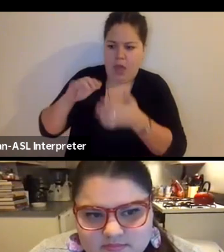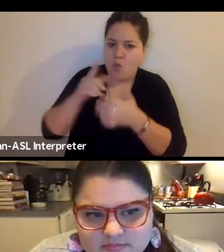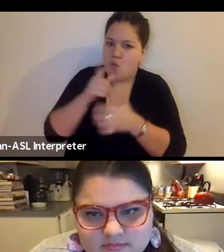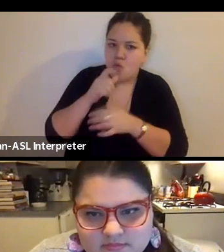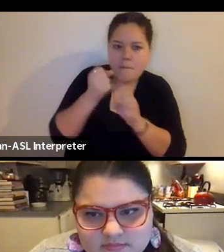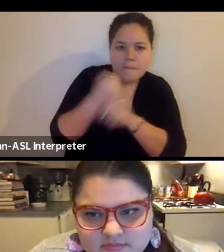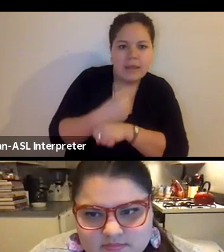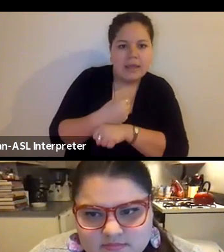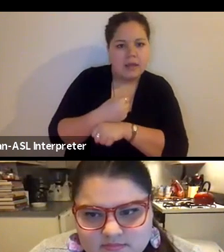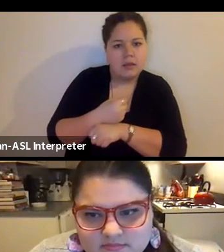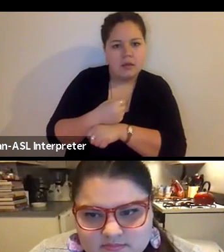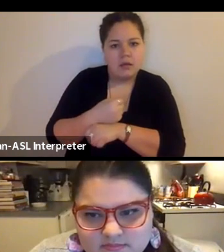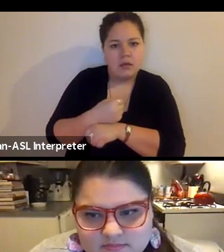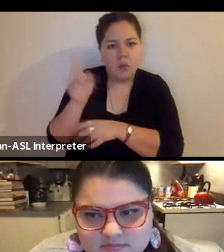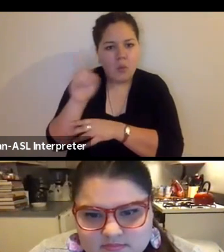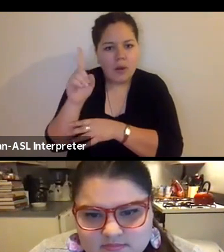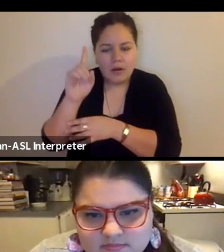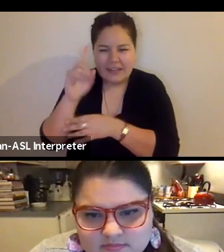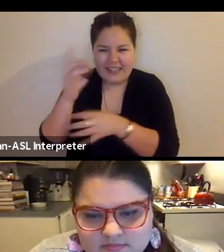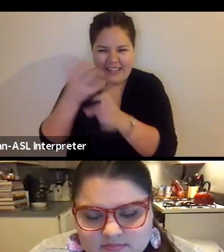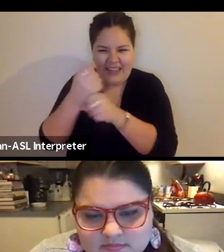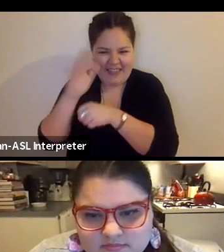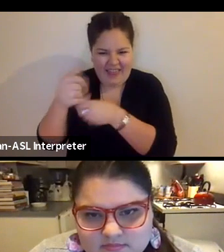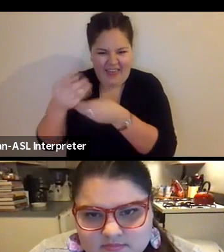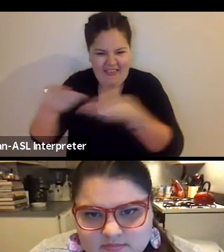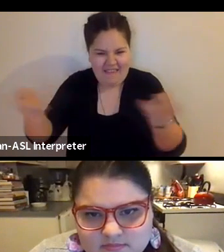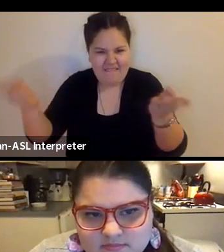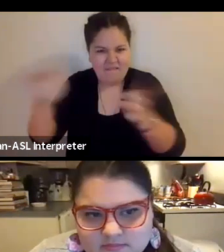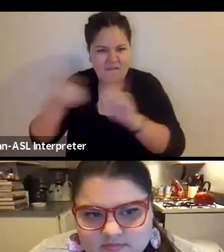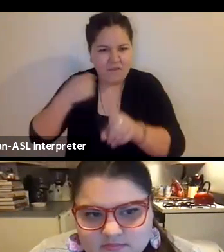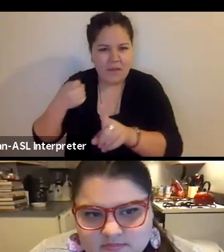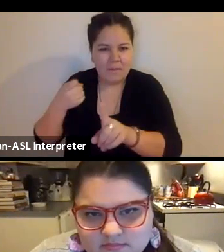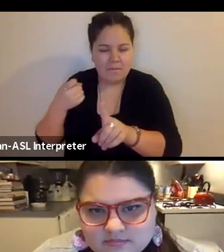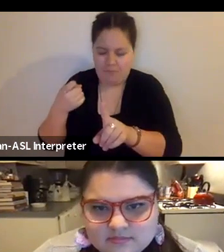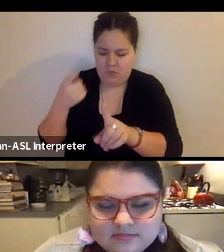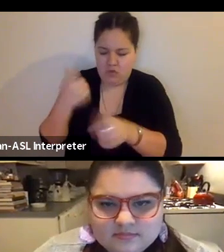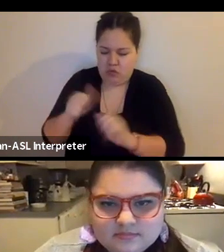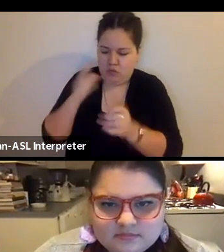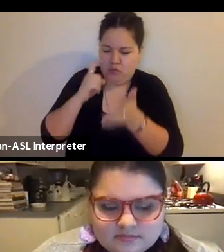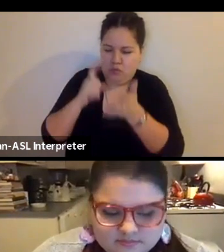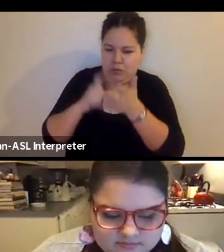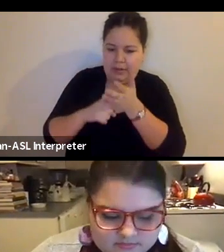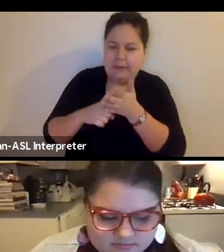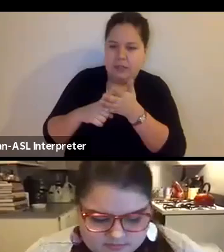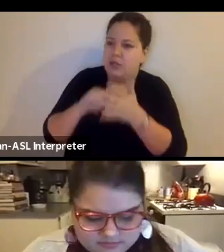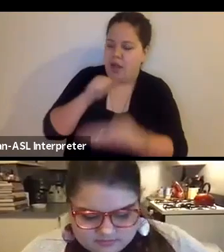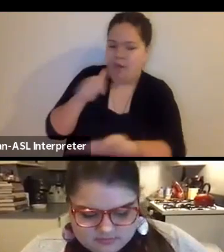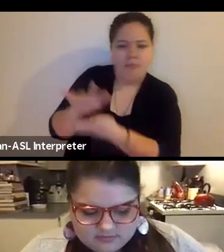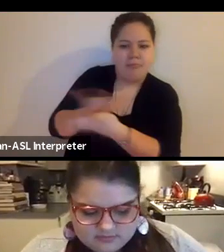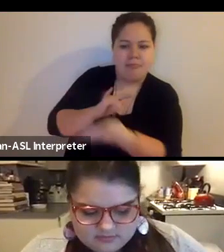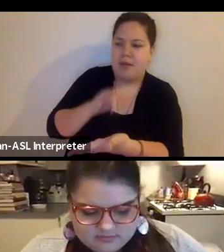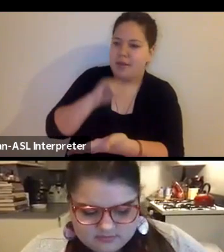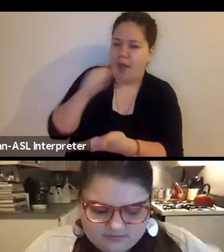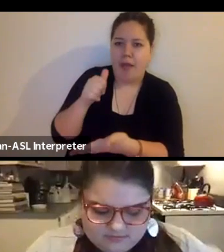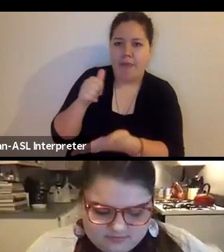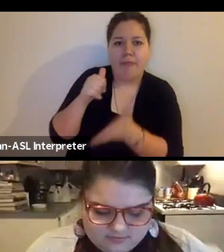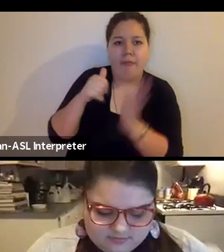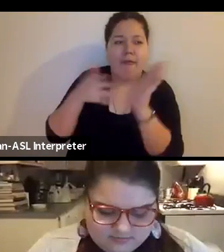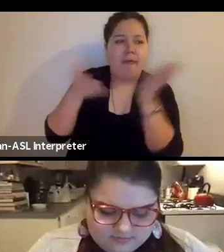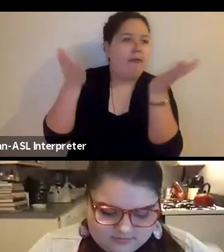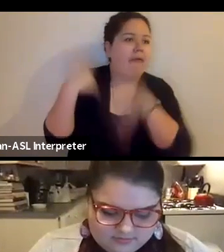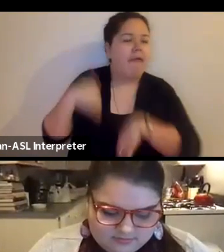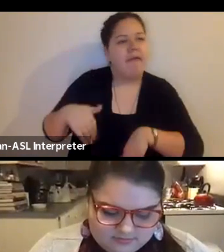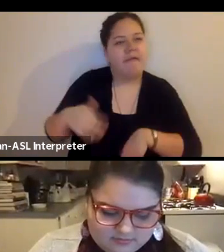these items in coexisting on this planet and with this planet and